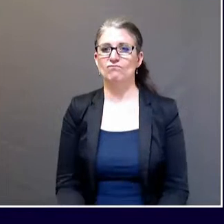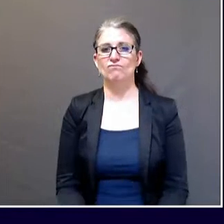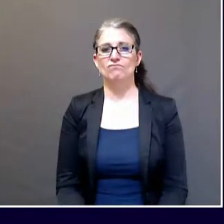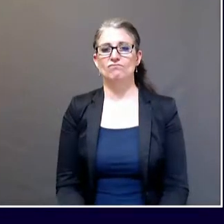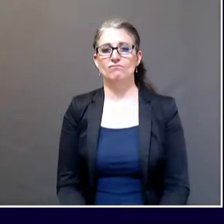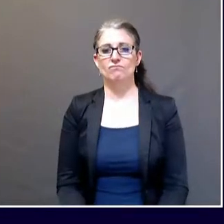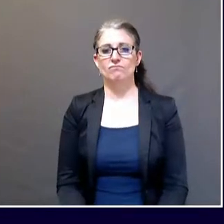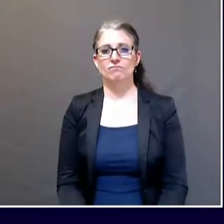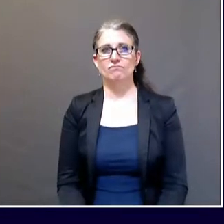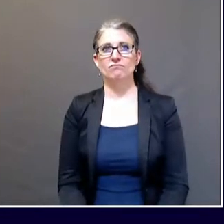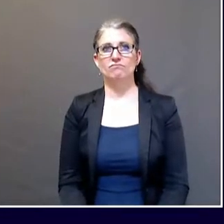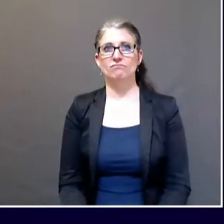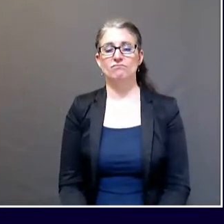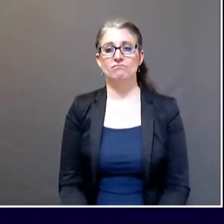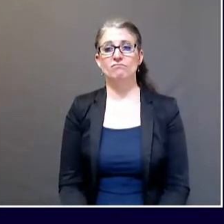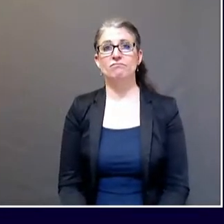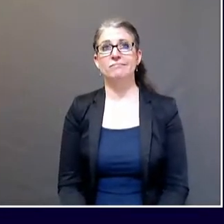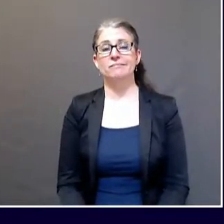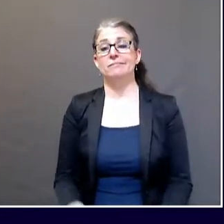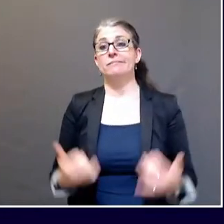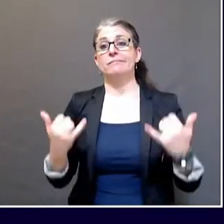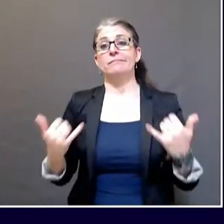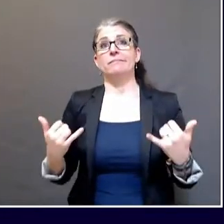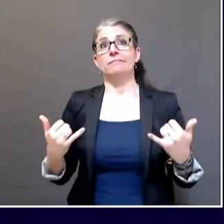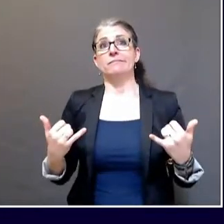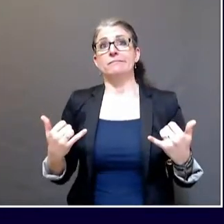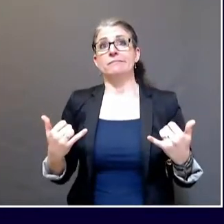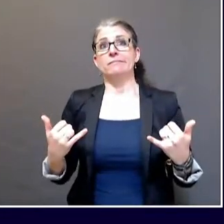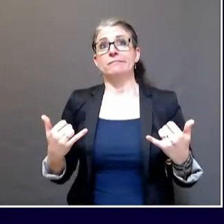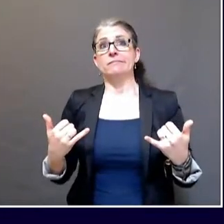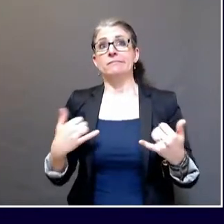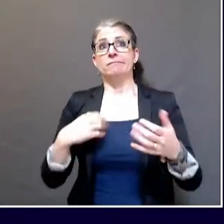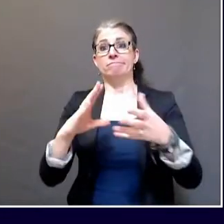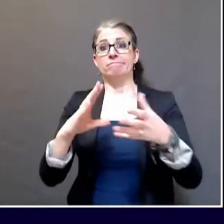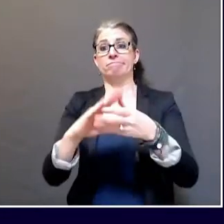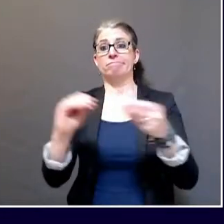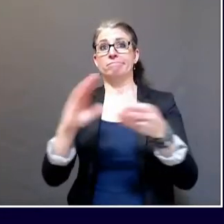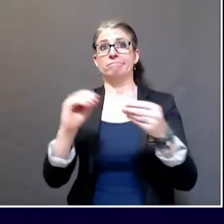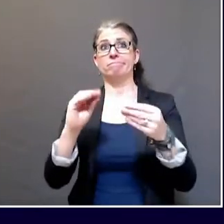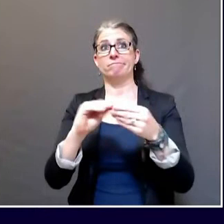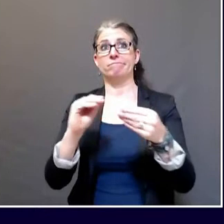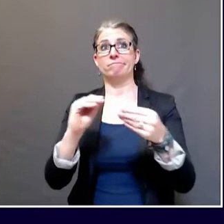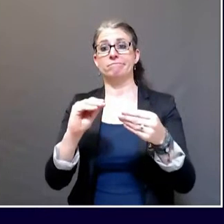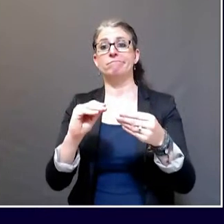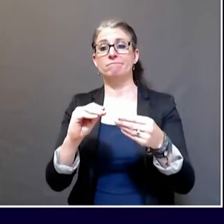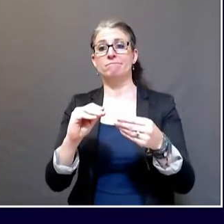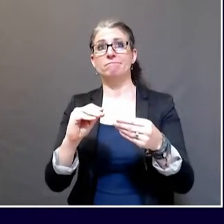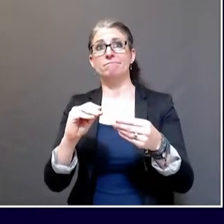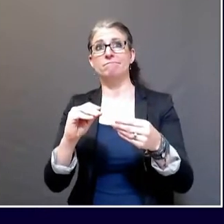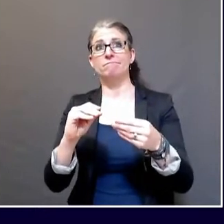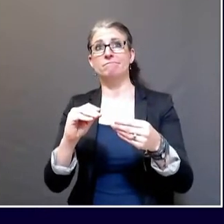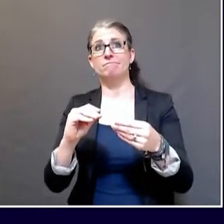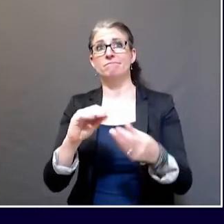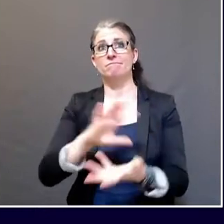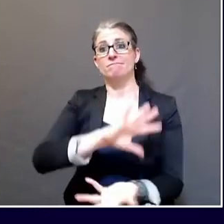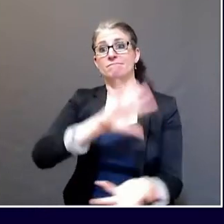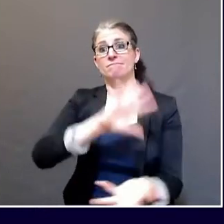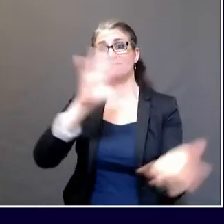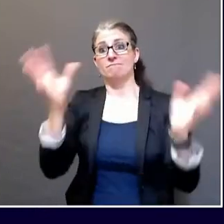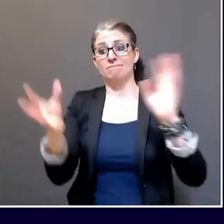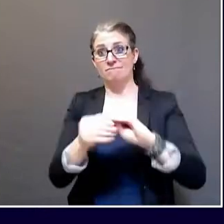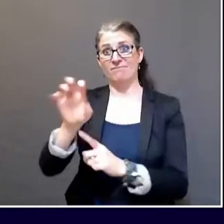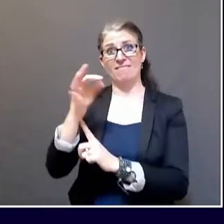We'd like to take a moment to offer our deepest condolences to the families, friends, and communities of